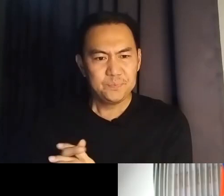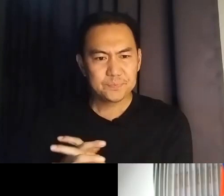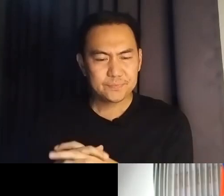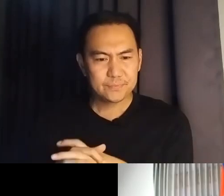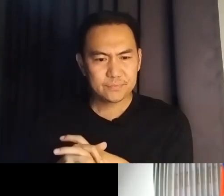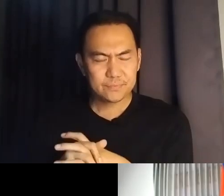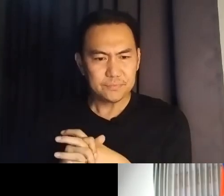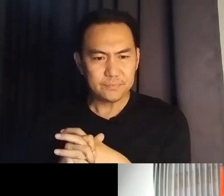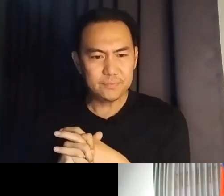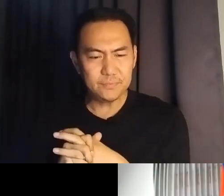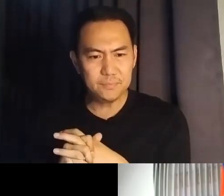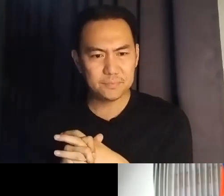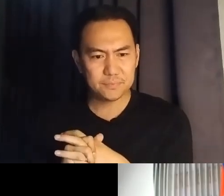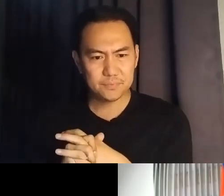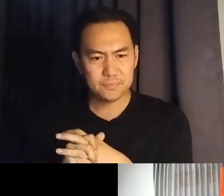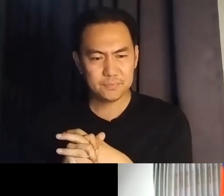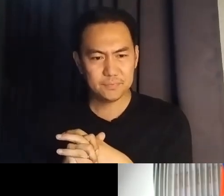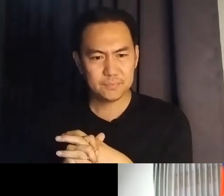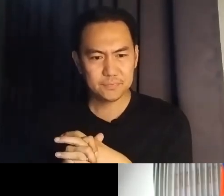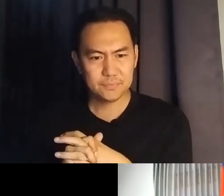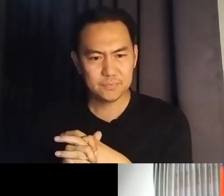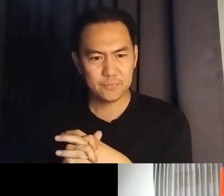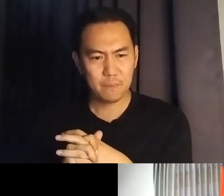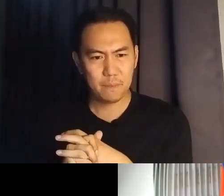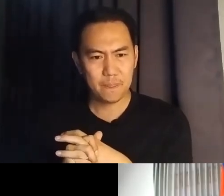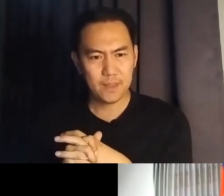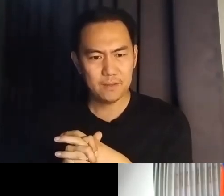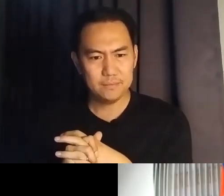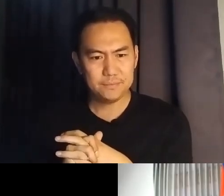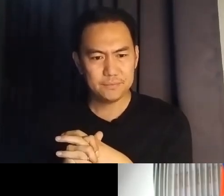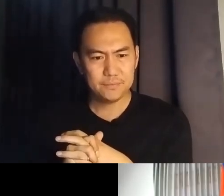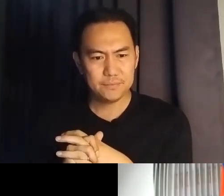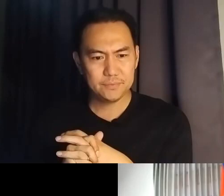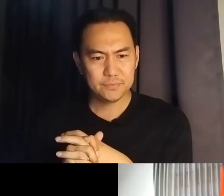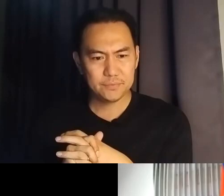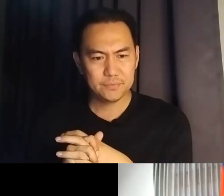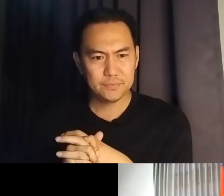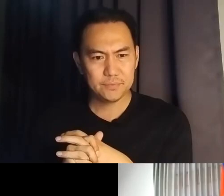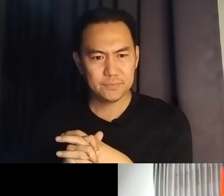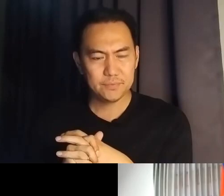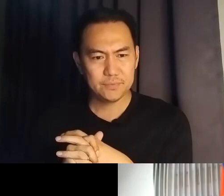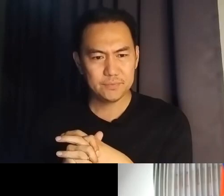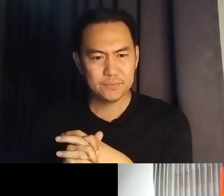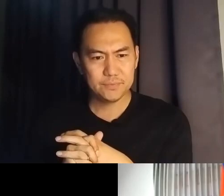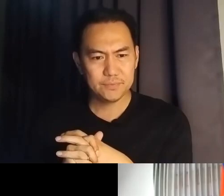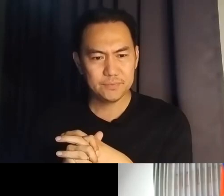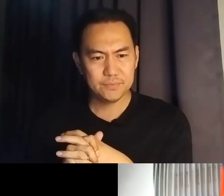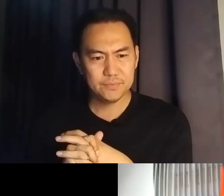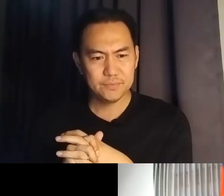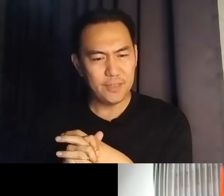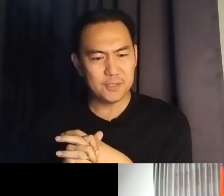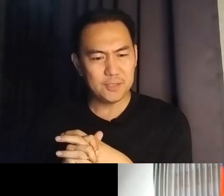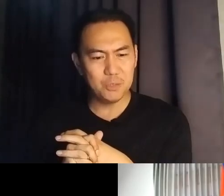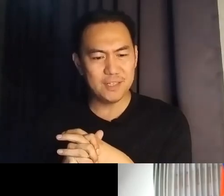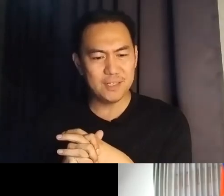not staying in a shelter environment. So Archimedes, if maybe you can share some of your perspectives on that question, that would be great.